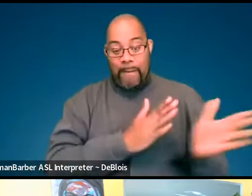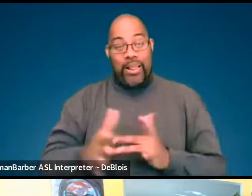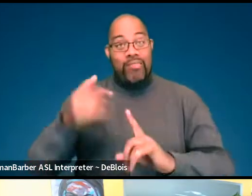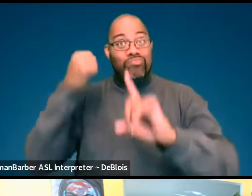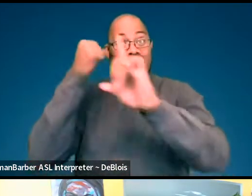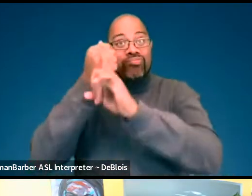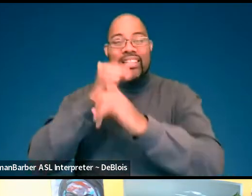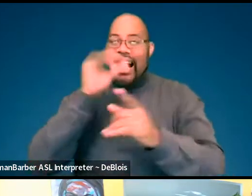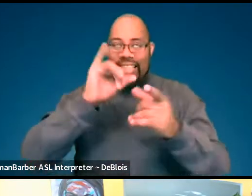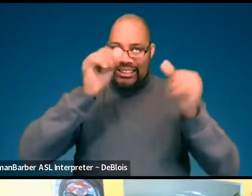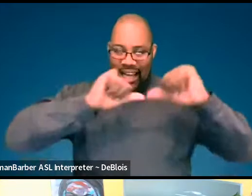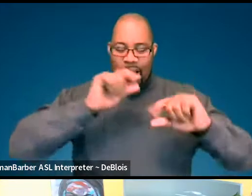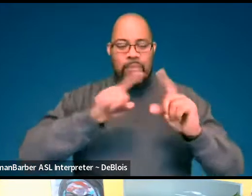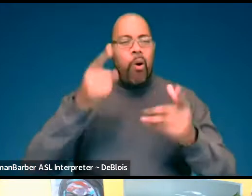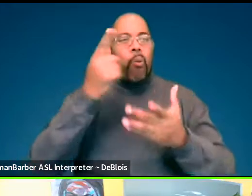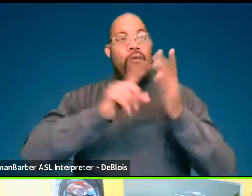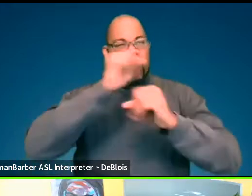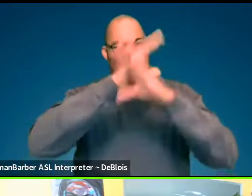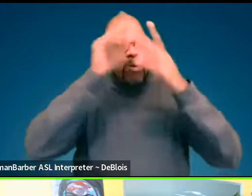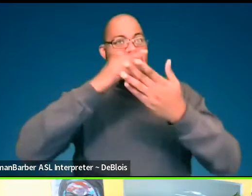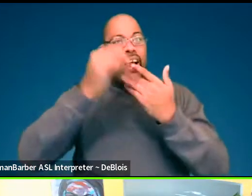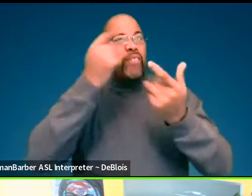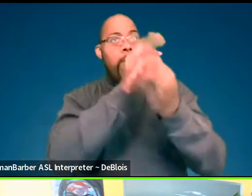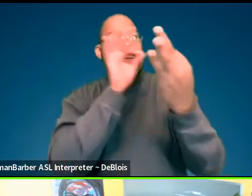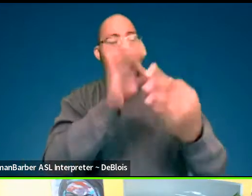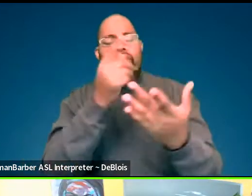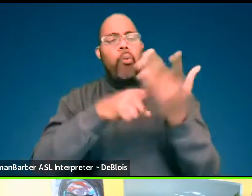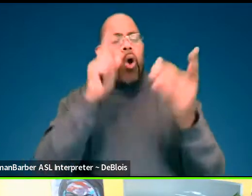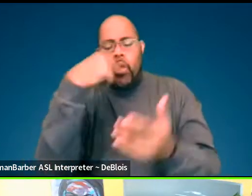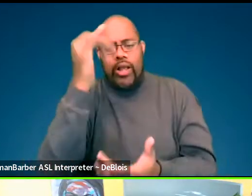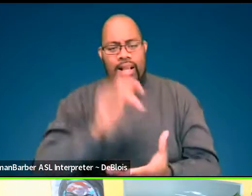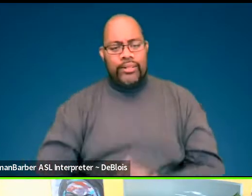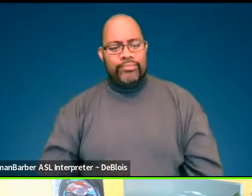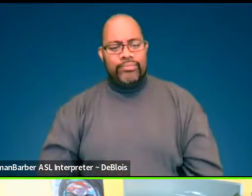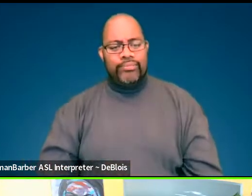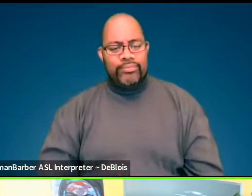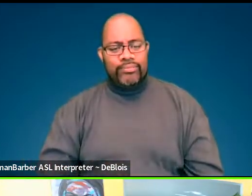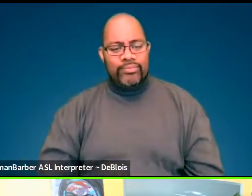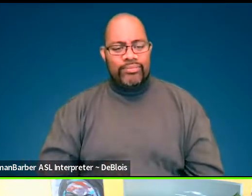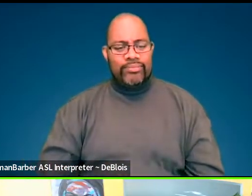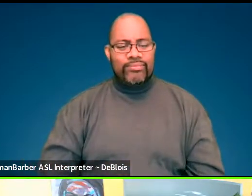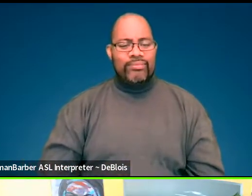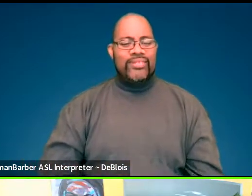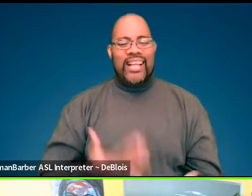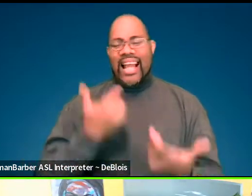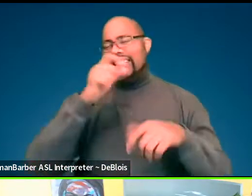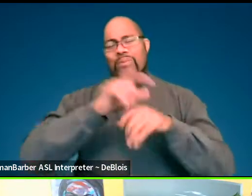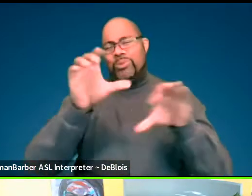in science, what would it be? Right, unlike any time we do work.